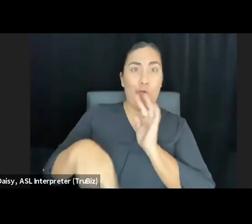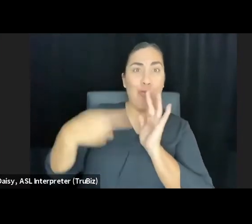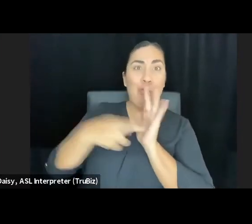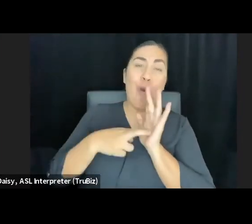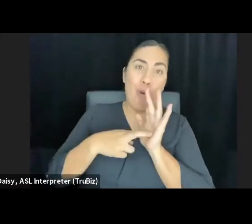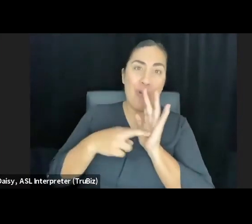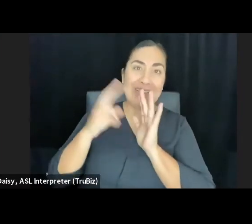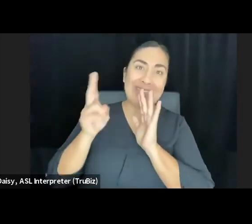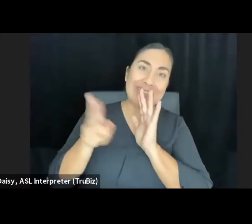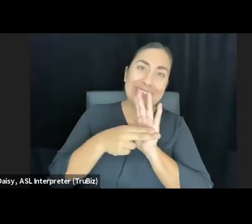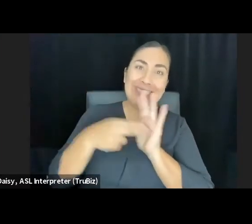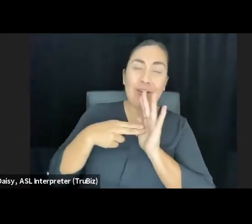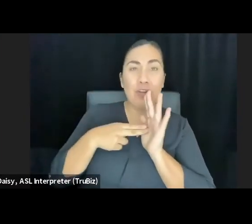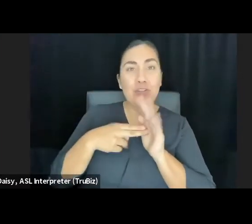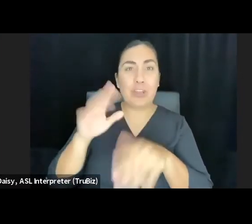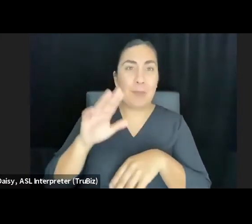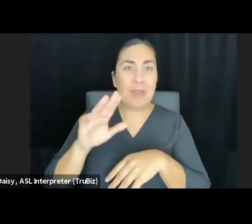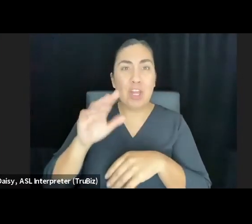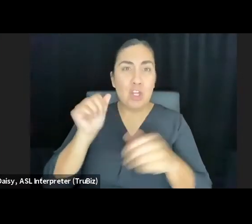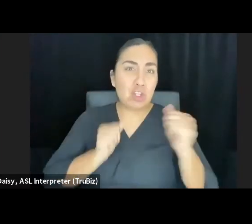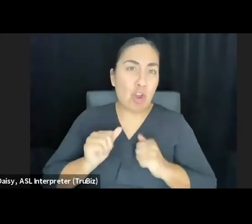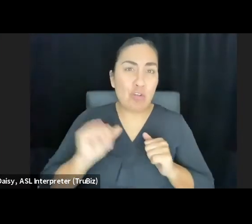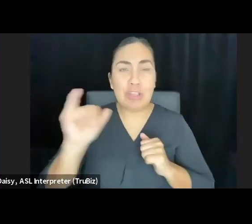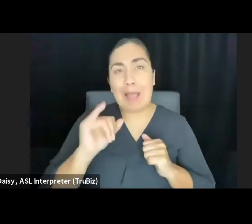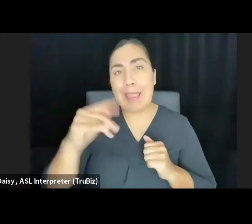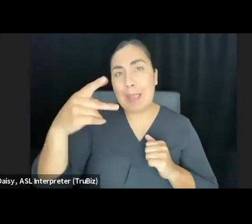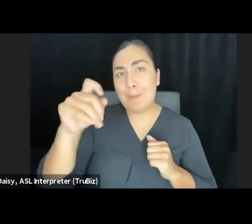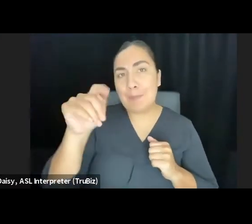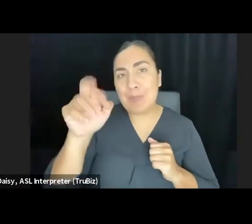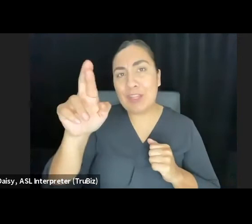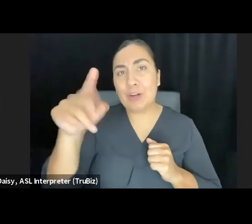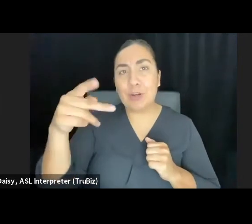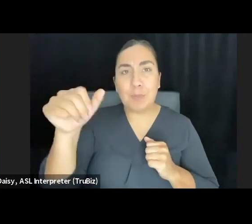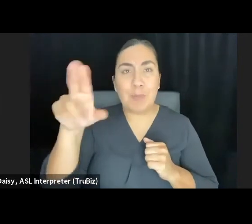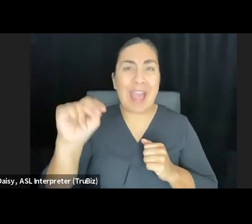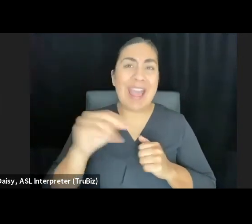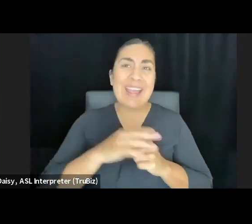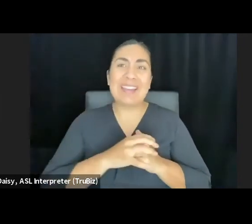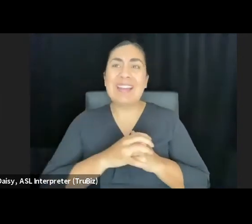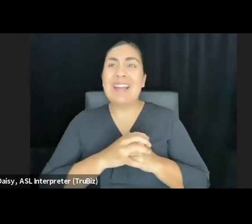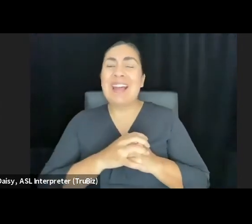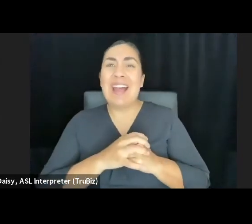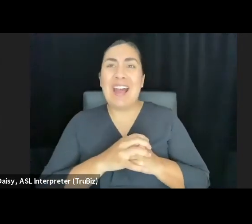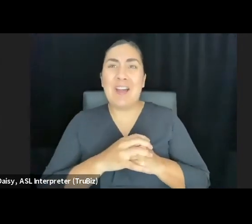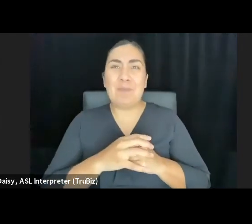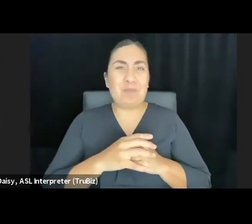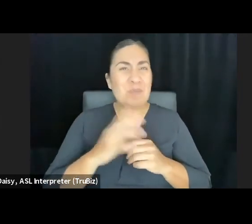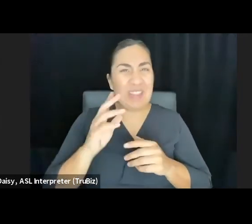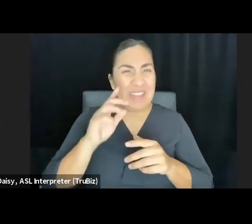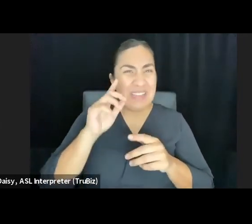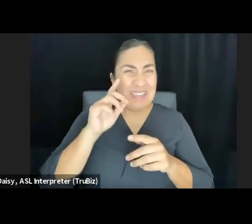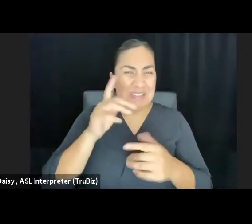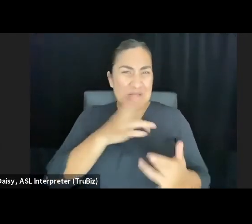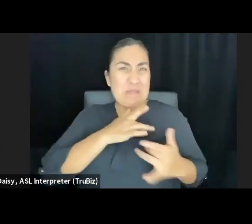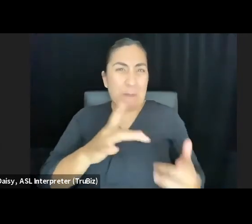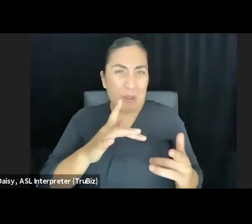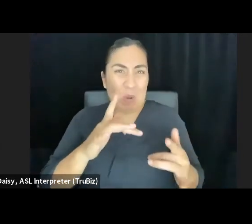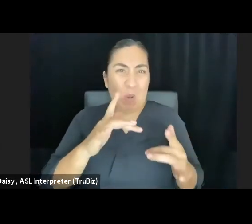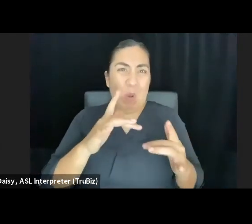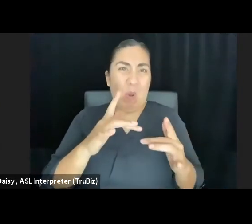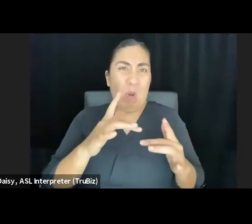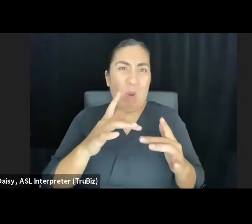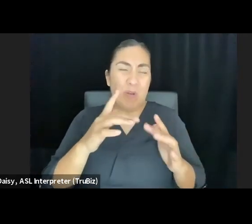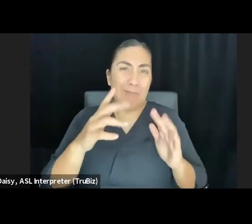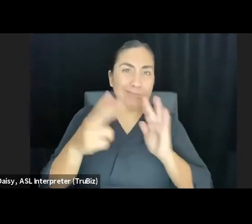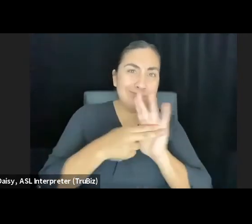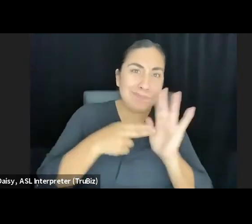and Annie Get Your Gun. And that all was very damaging to my identity development, to the point where when I was a UCLA student